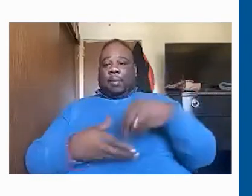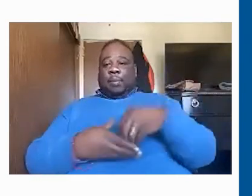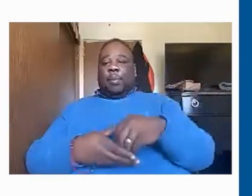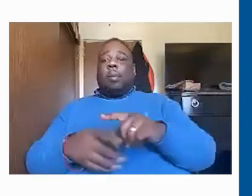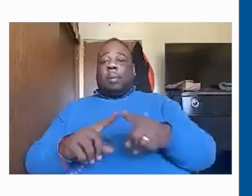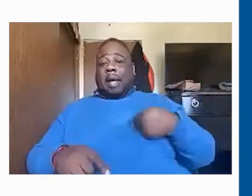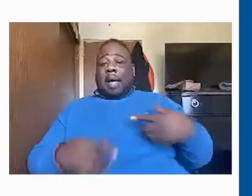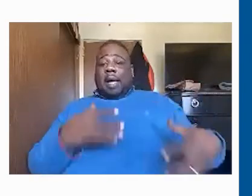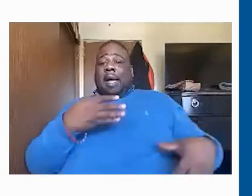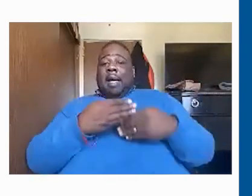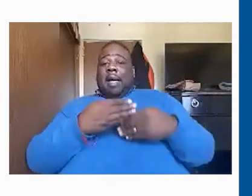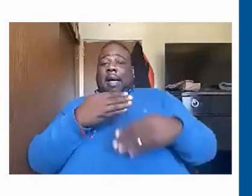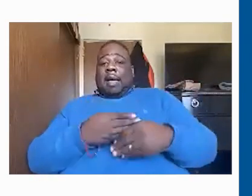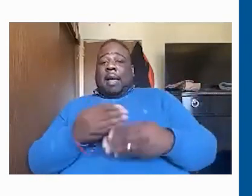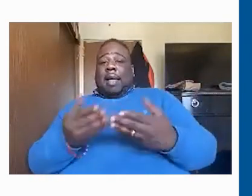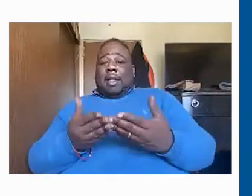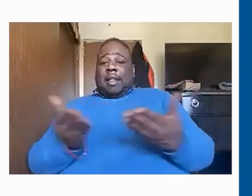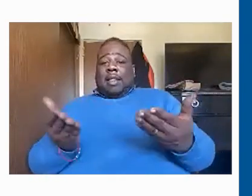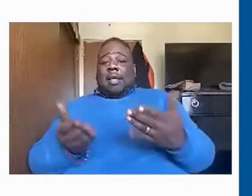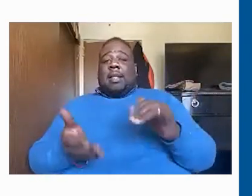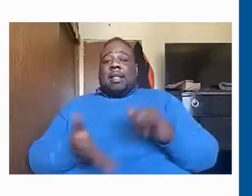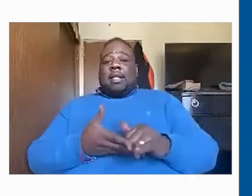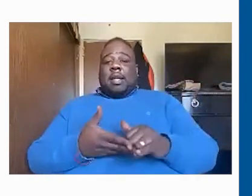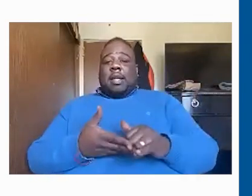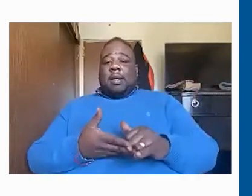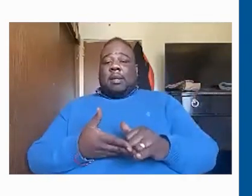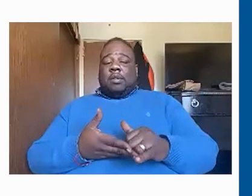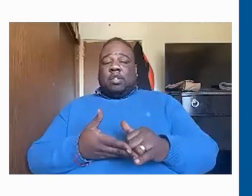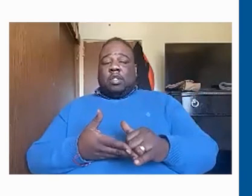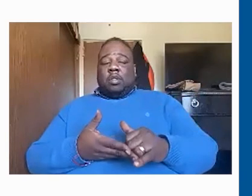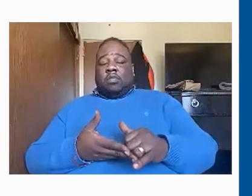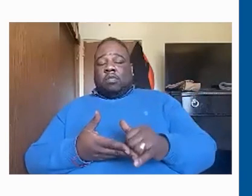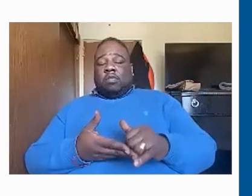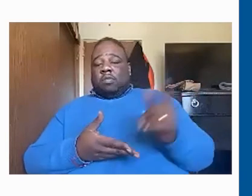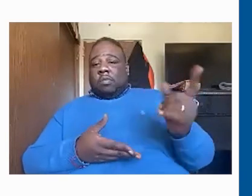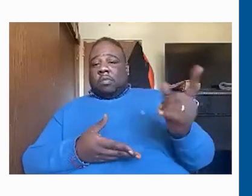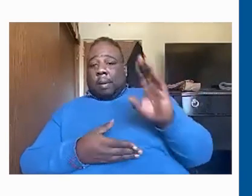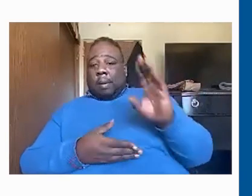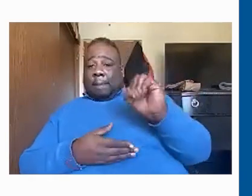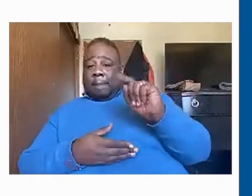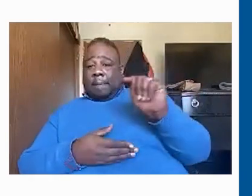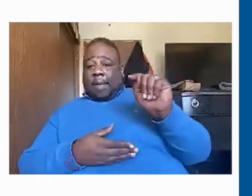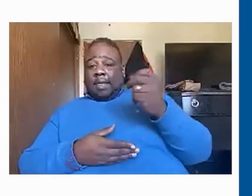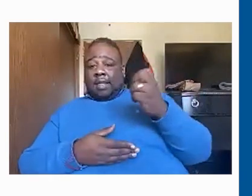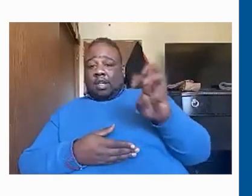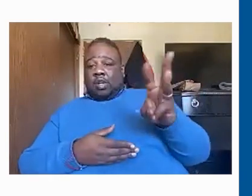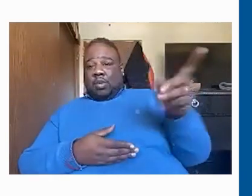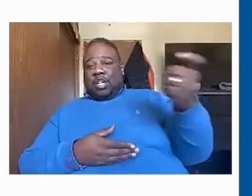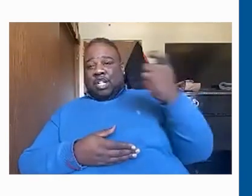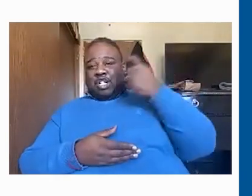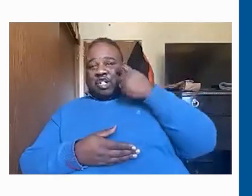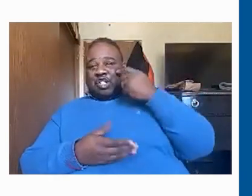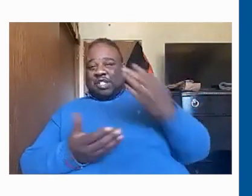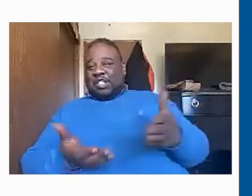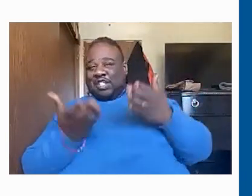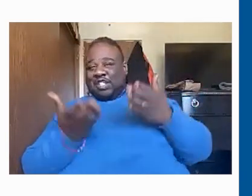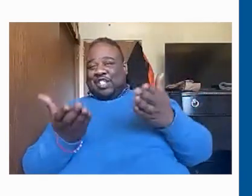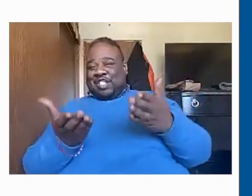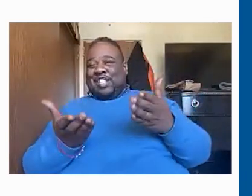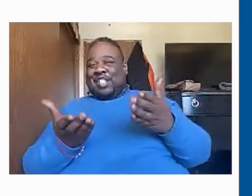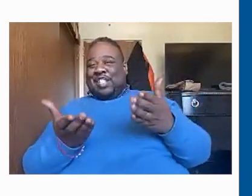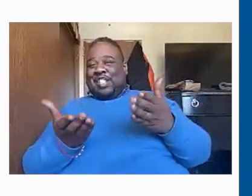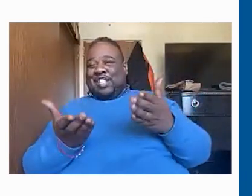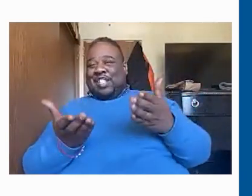stuff that Matthew suggested. This thing is so daggone heavy. Well, Jessica,